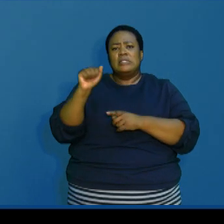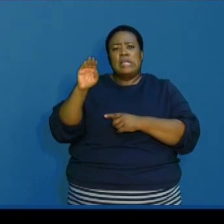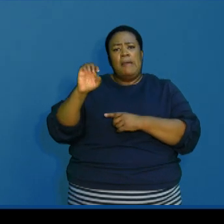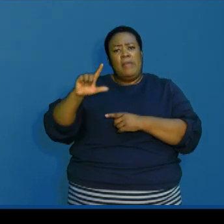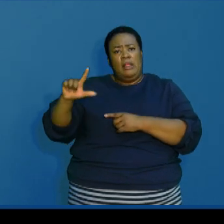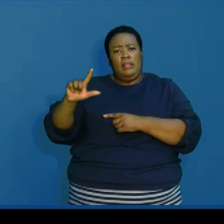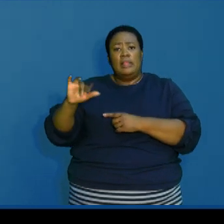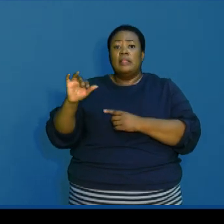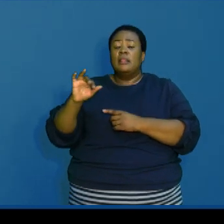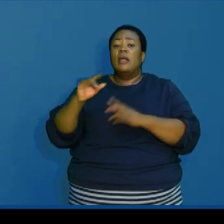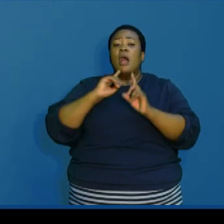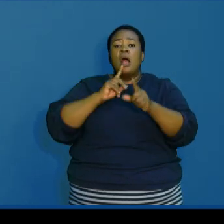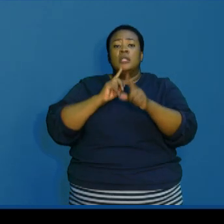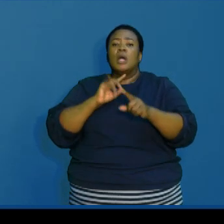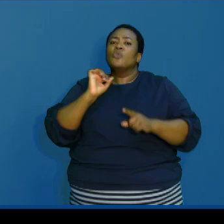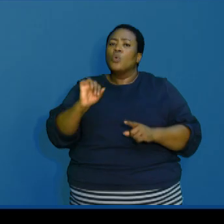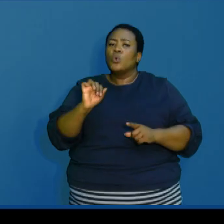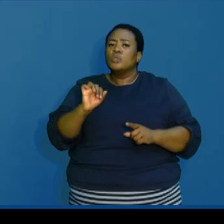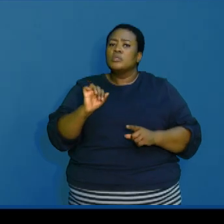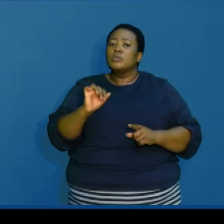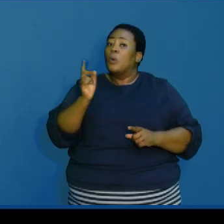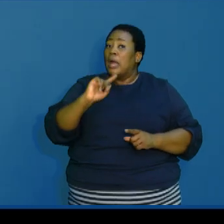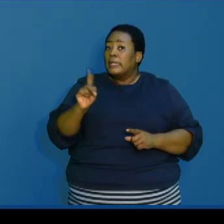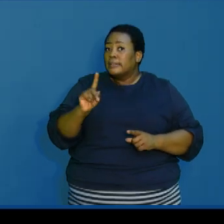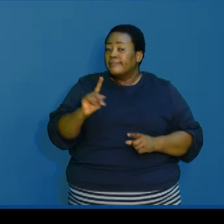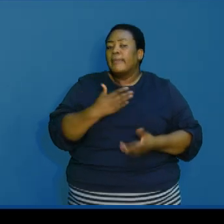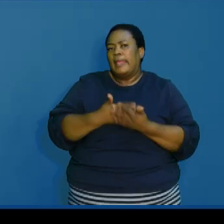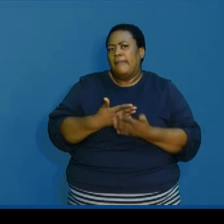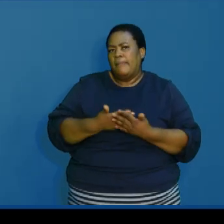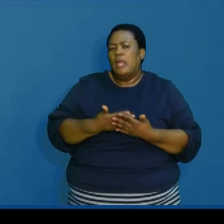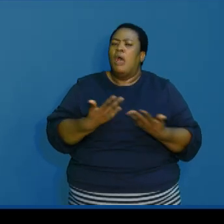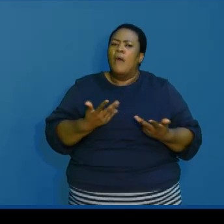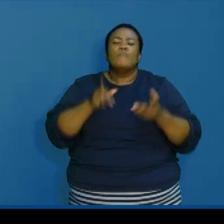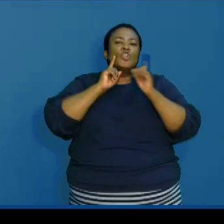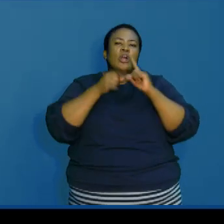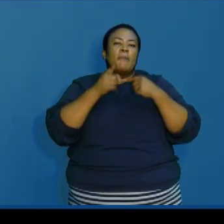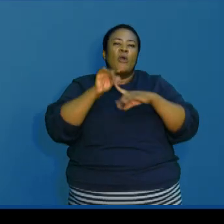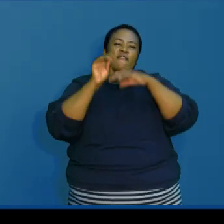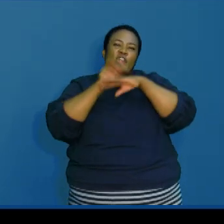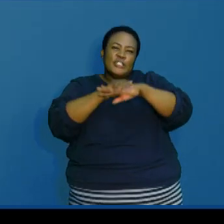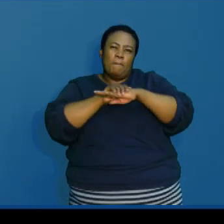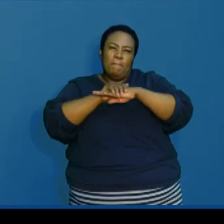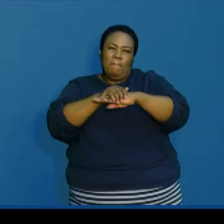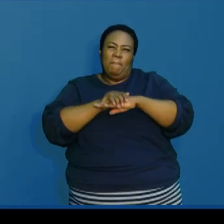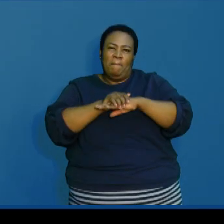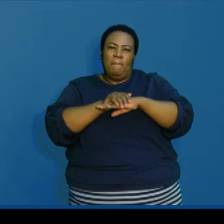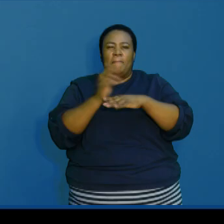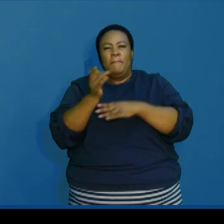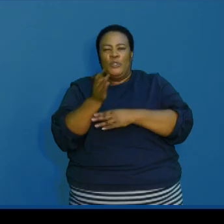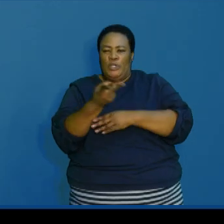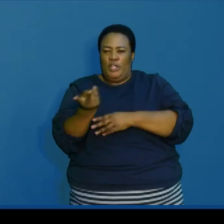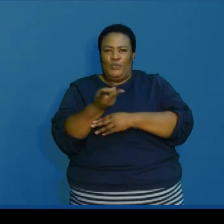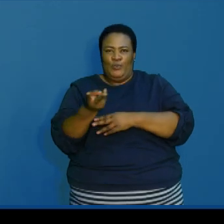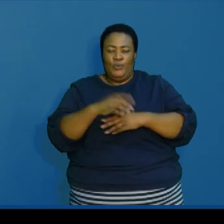And your answer could be because they're talking about the friendship between Tammy and Isabel. The school